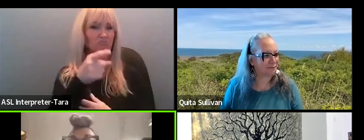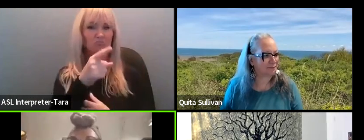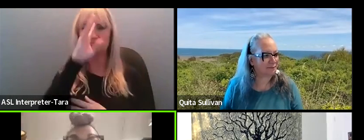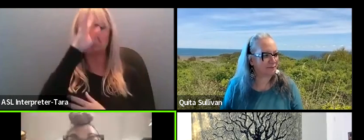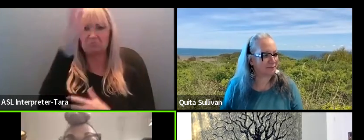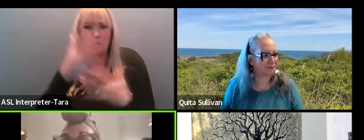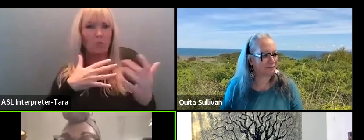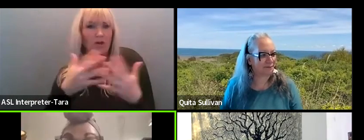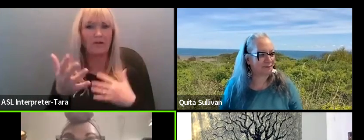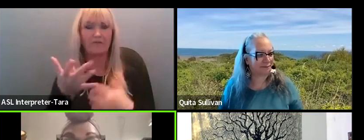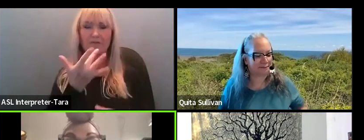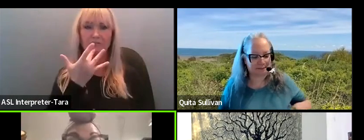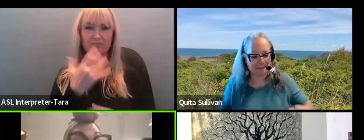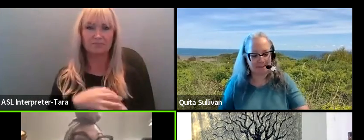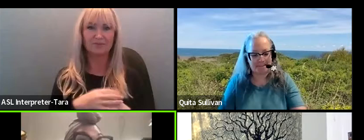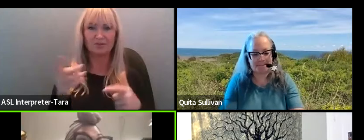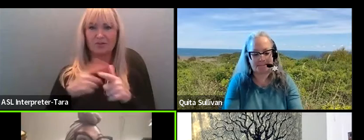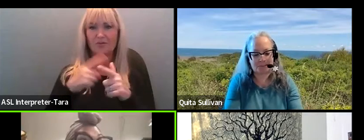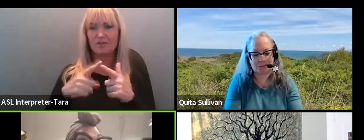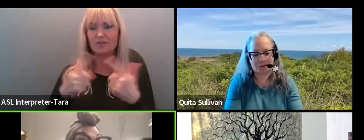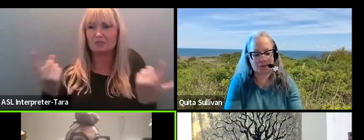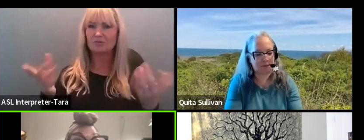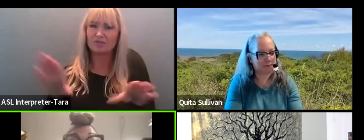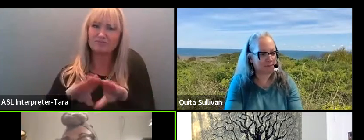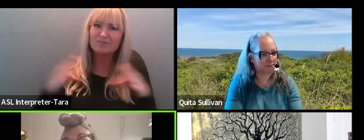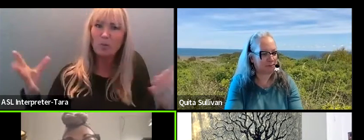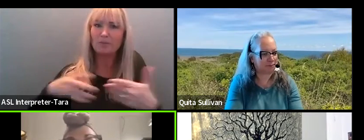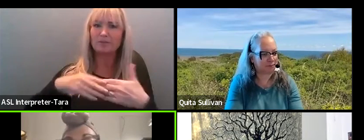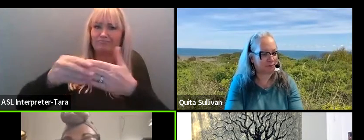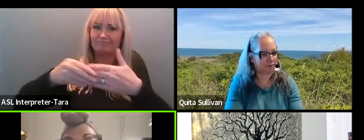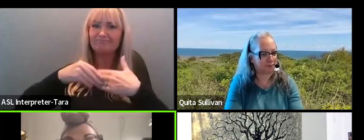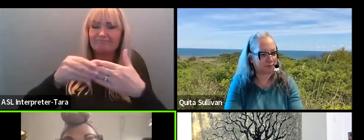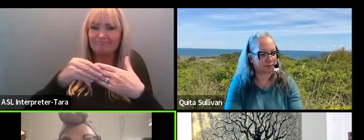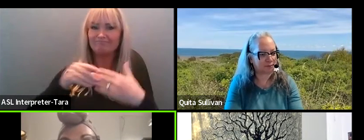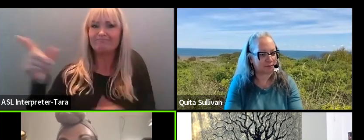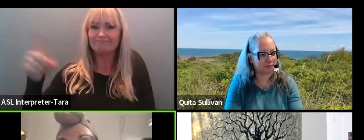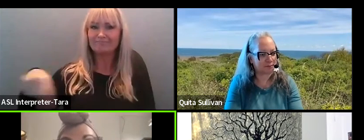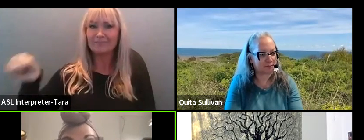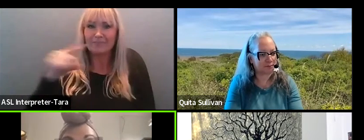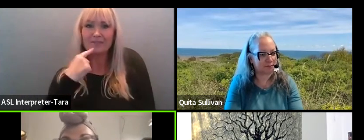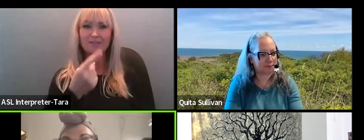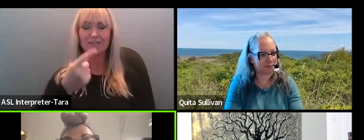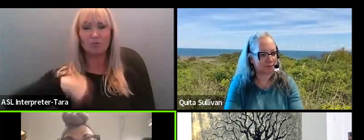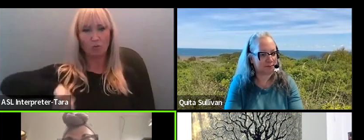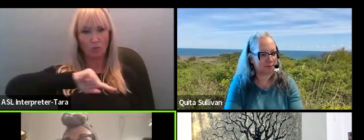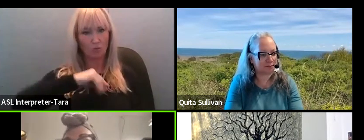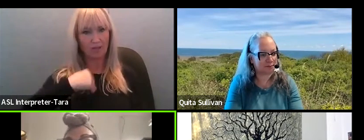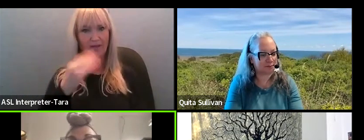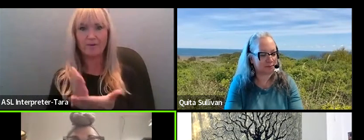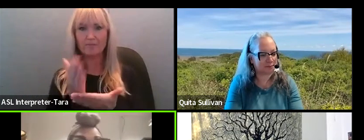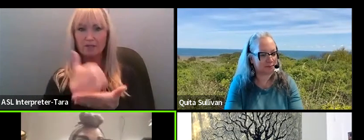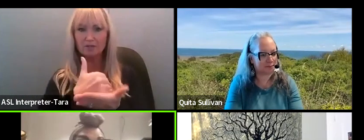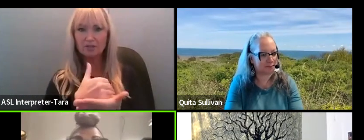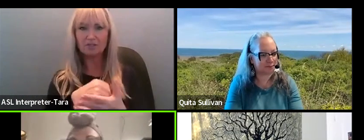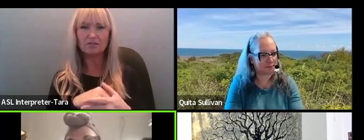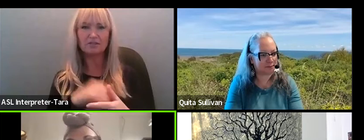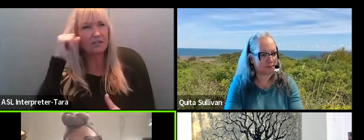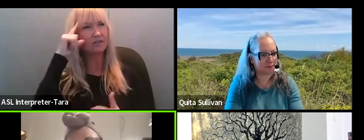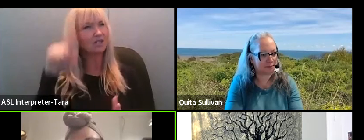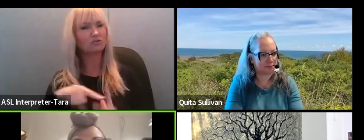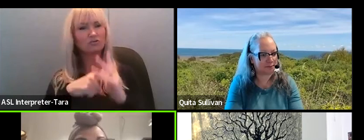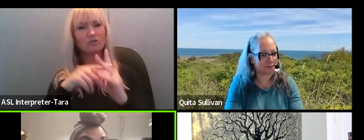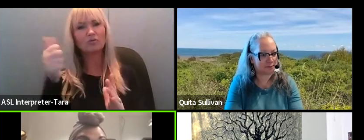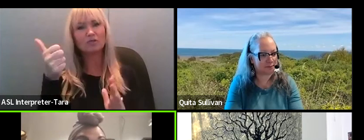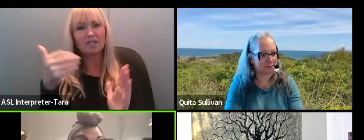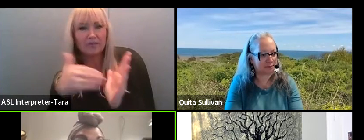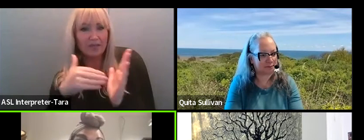this open-ended thing. They were like, we have a budget, you know, I think it started with 10,000,